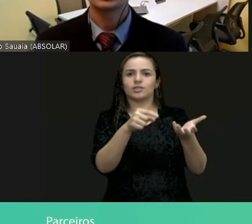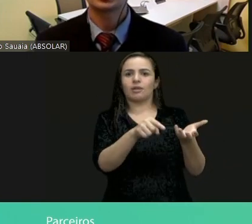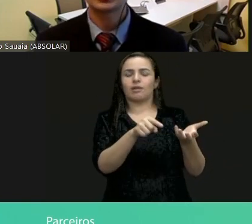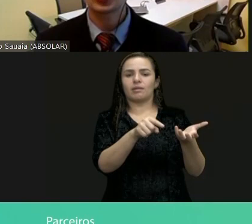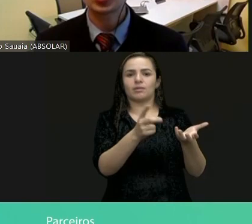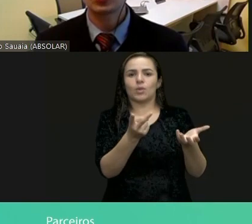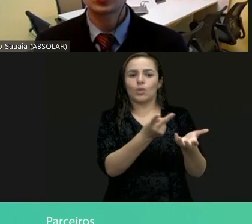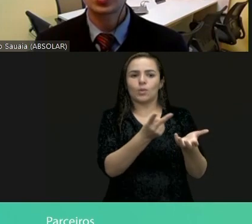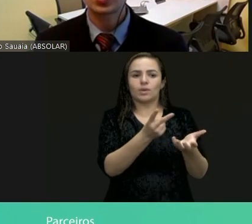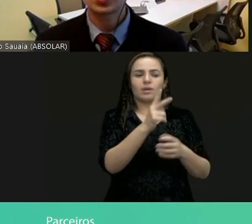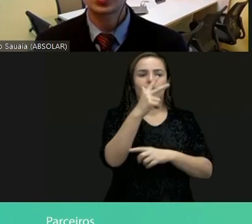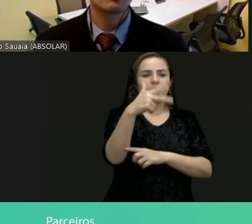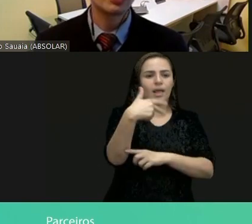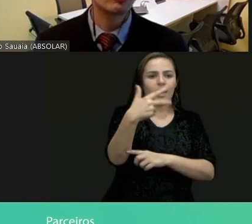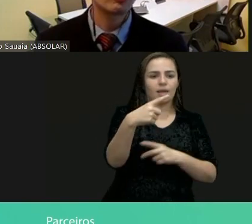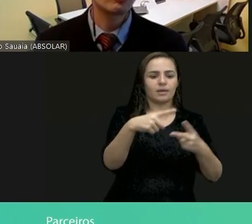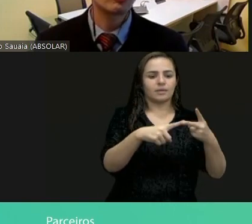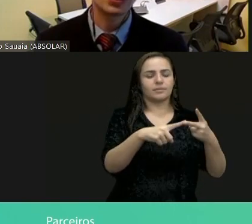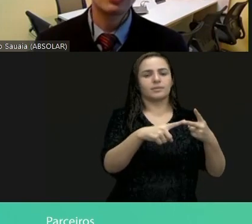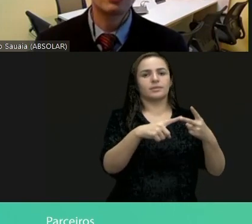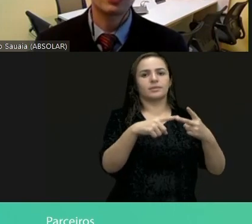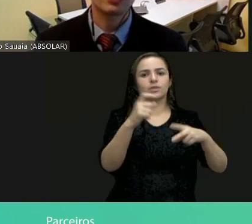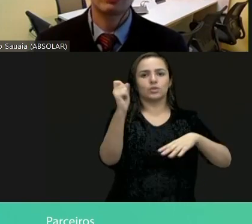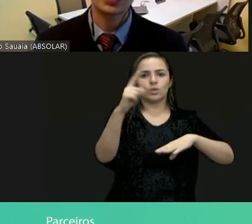So we have an average sales price